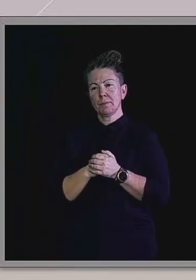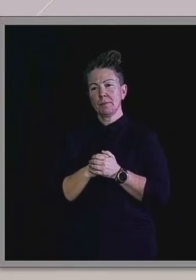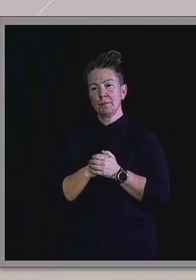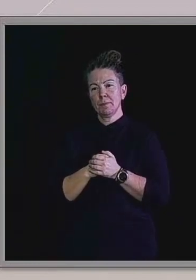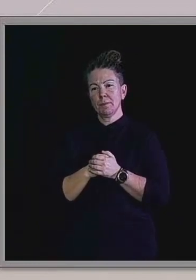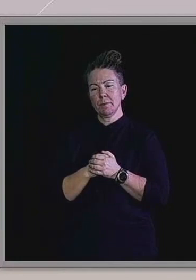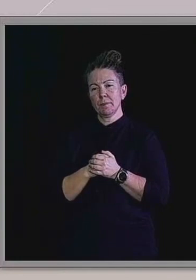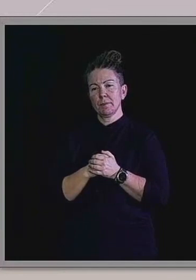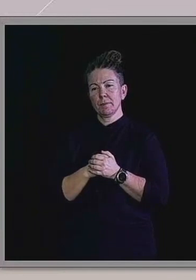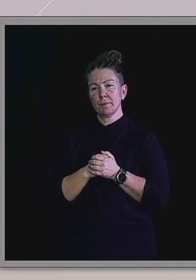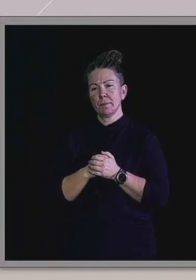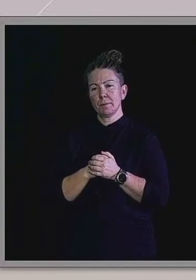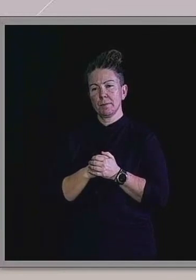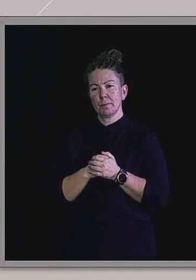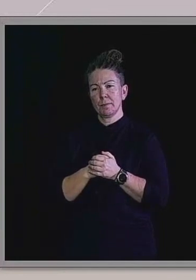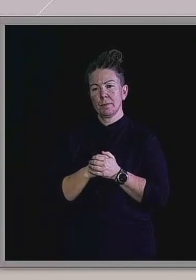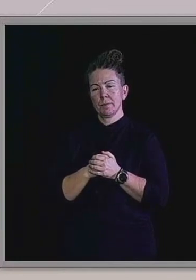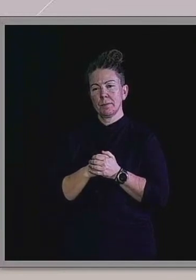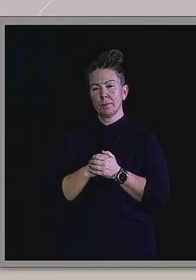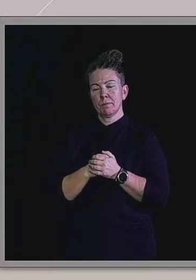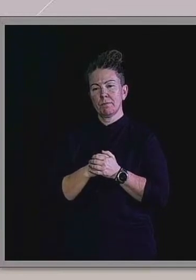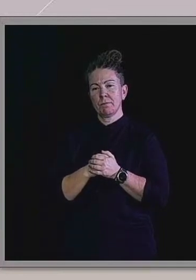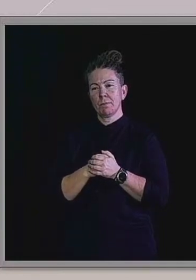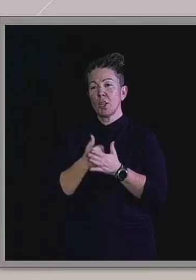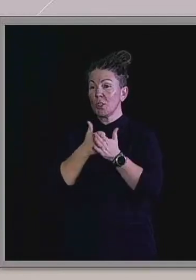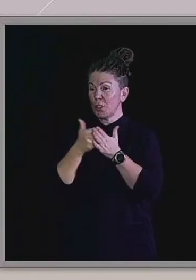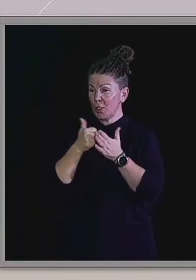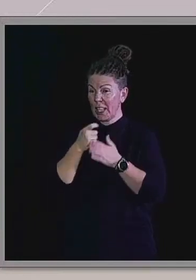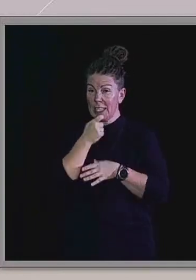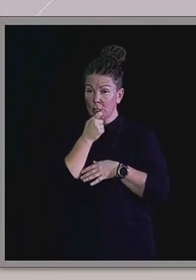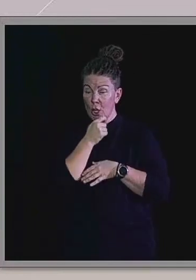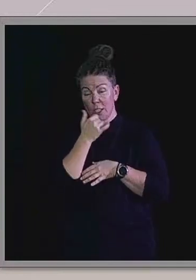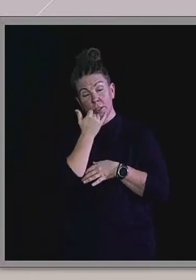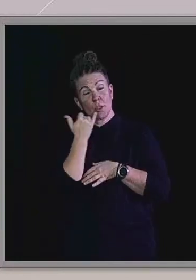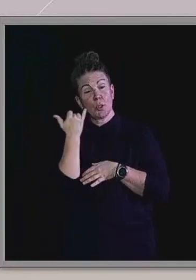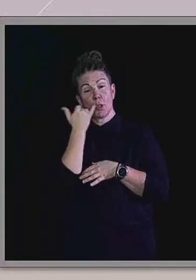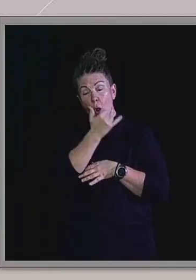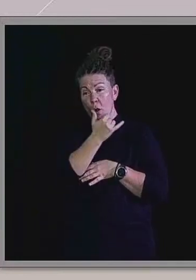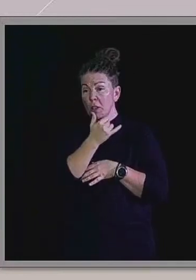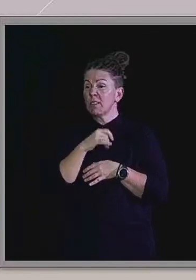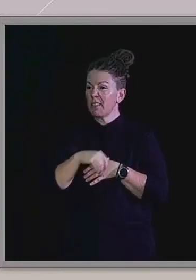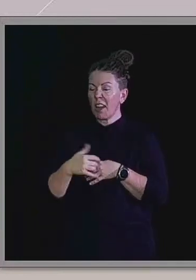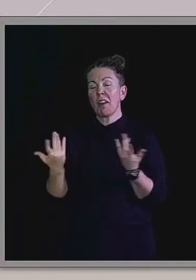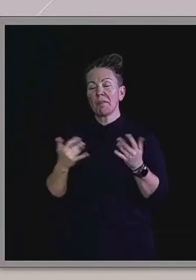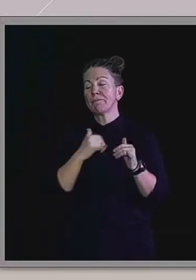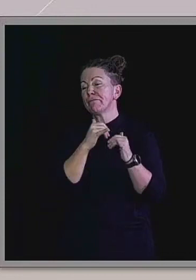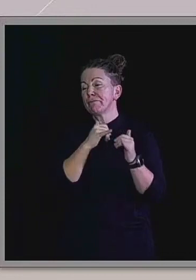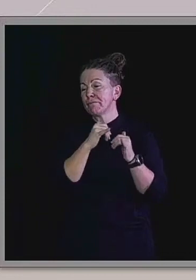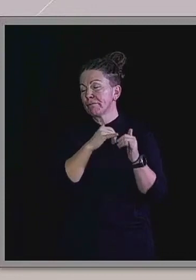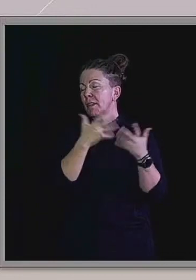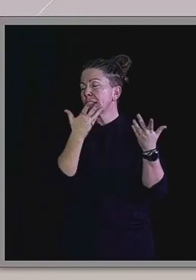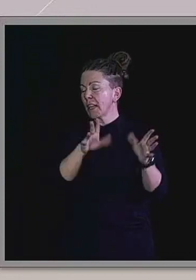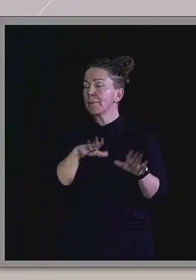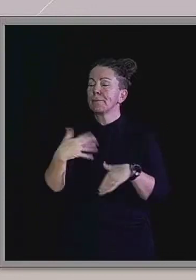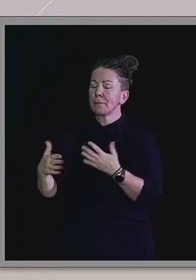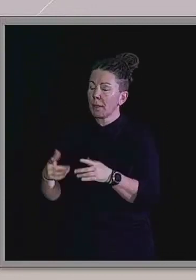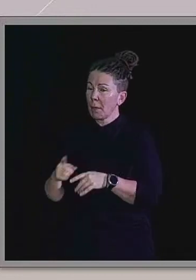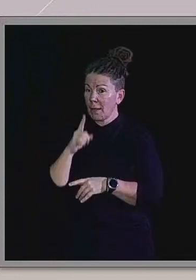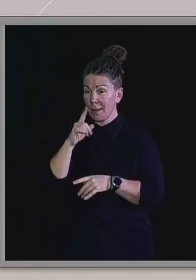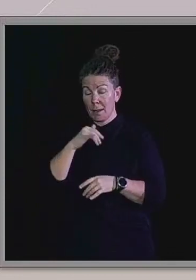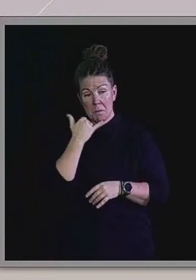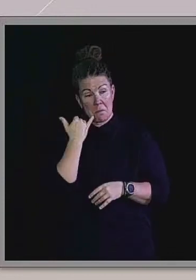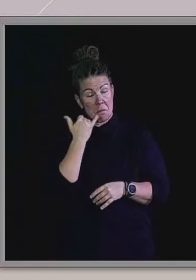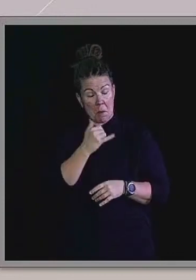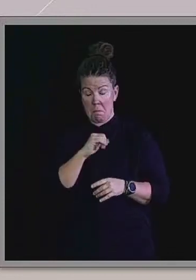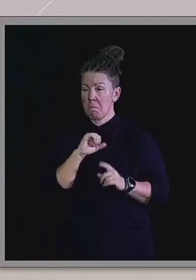journalist that you talk to someone for the first time and they make a big impression on you. But Michael certainly did.